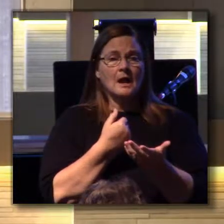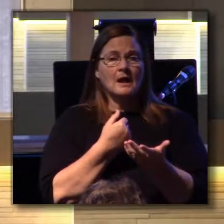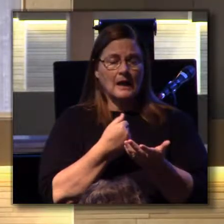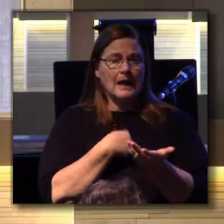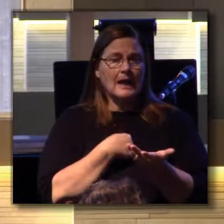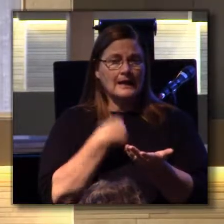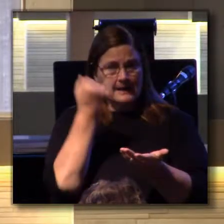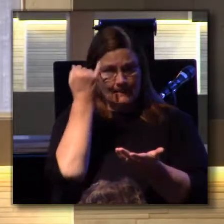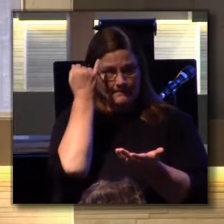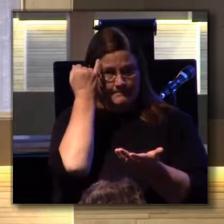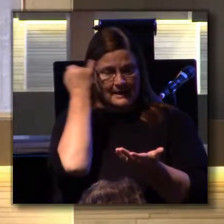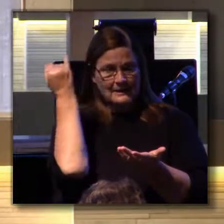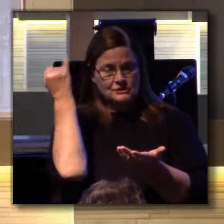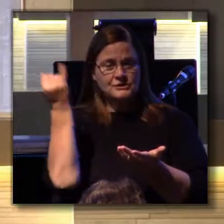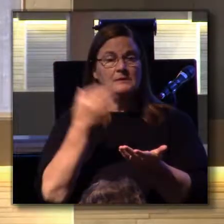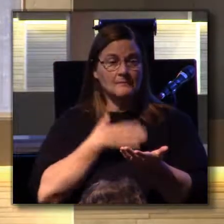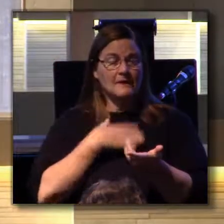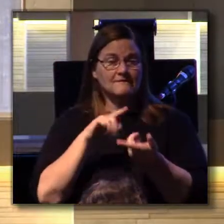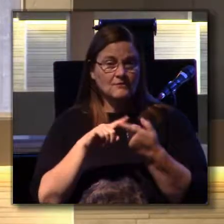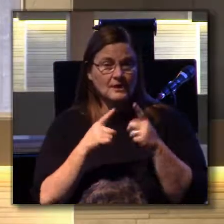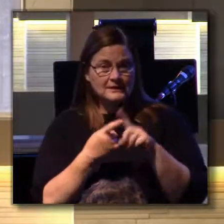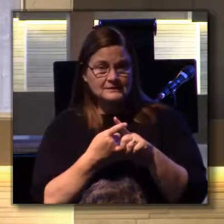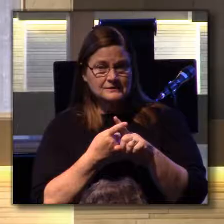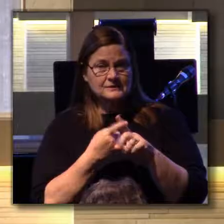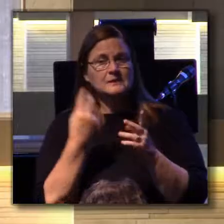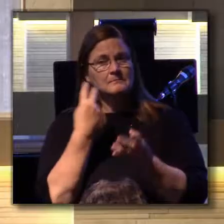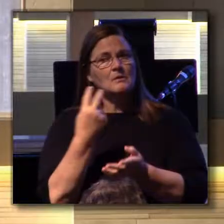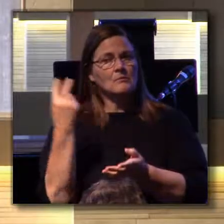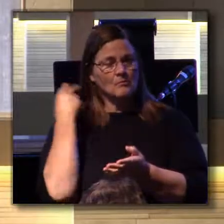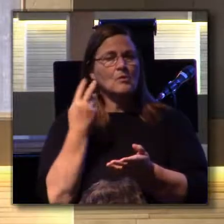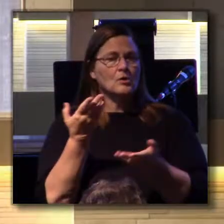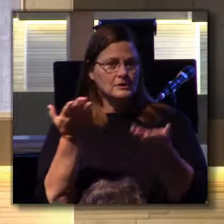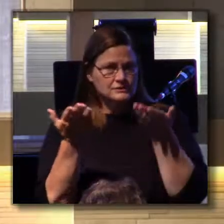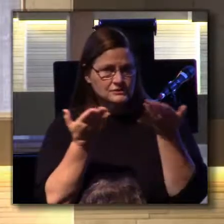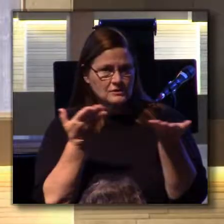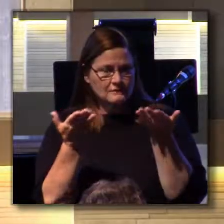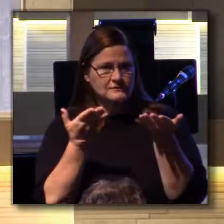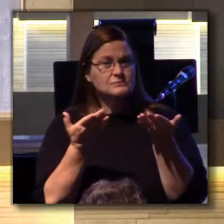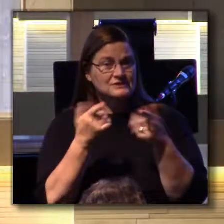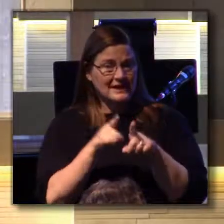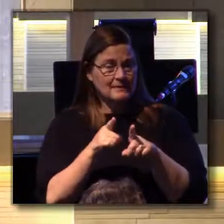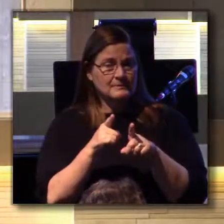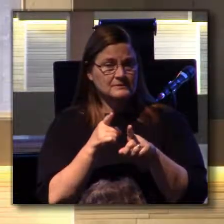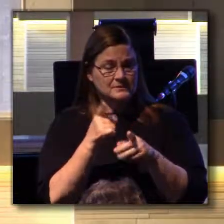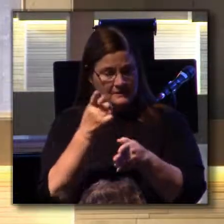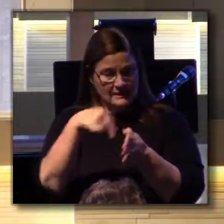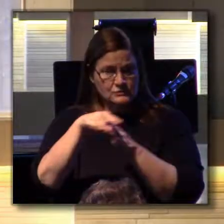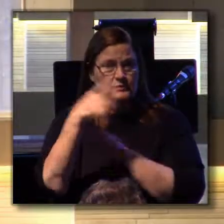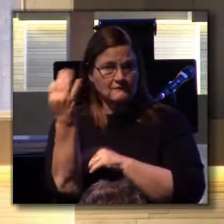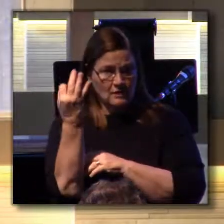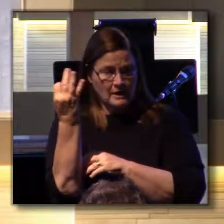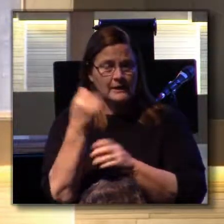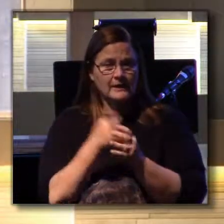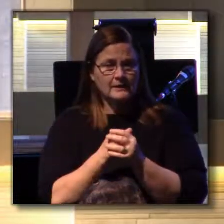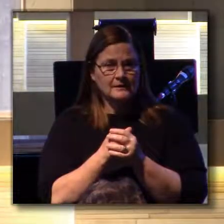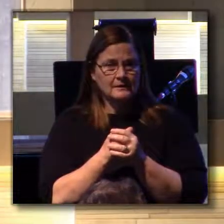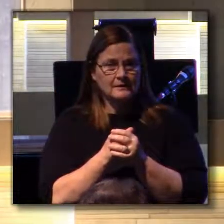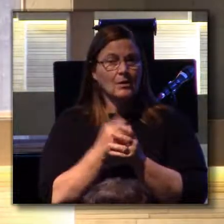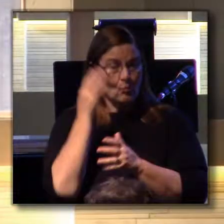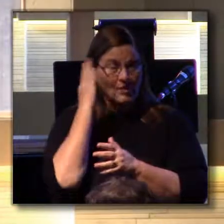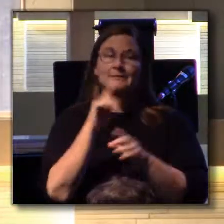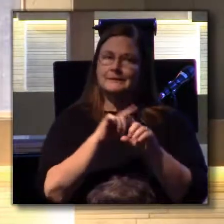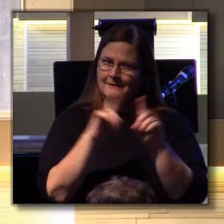friend's memorial service, which is coming up next week on Friday, it will be very different in